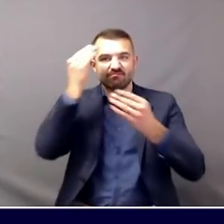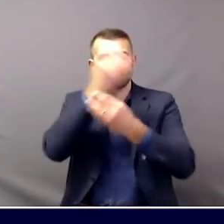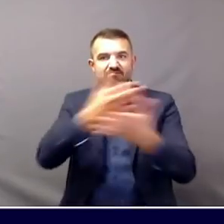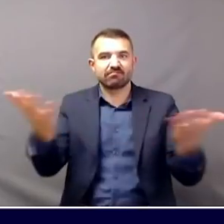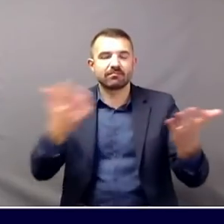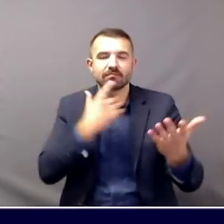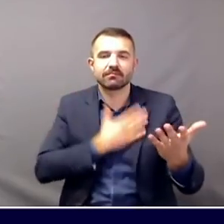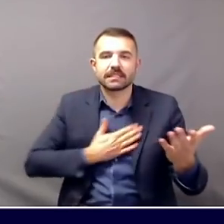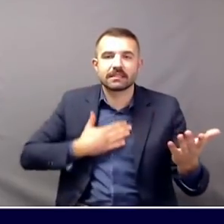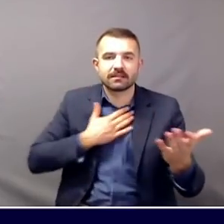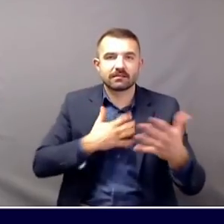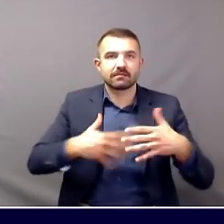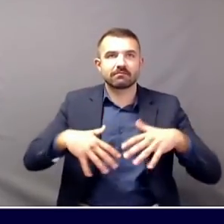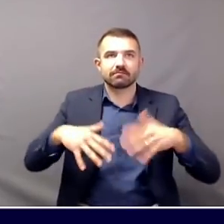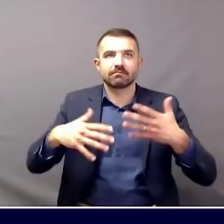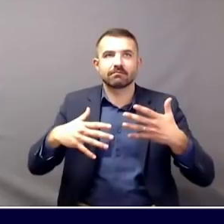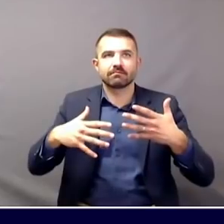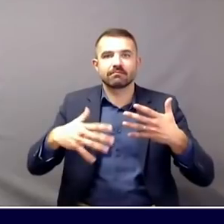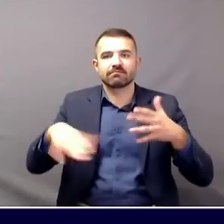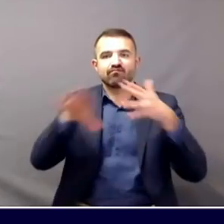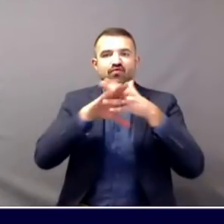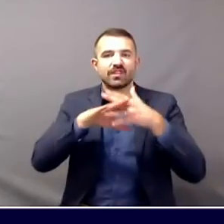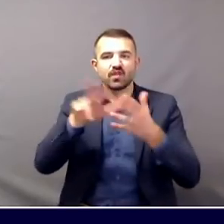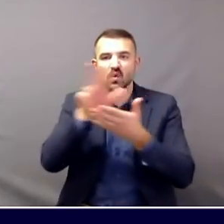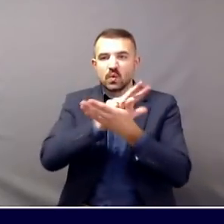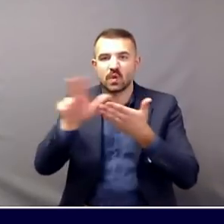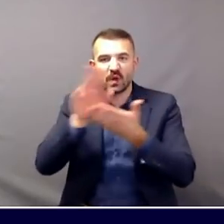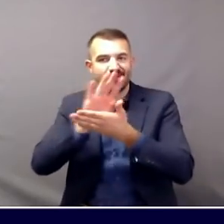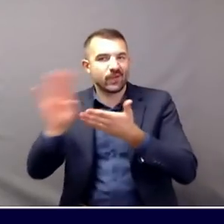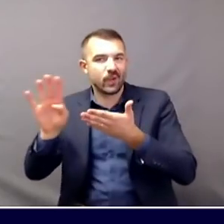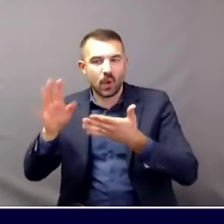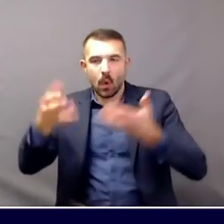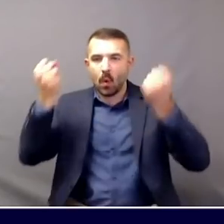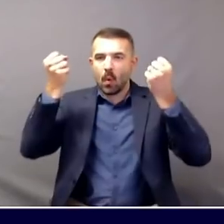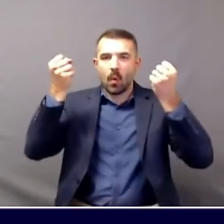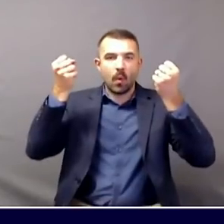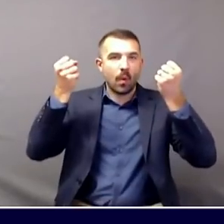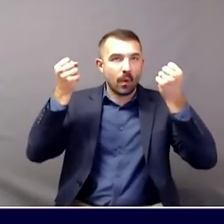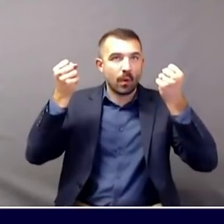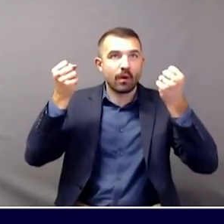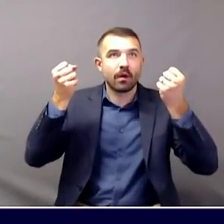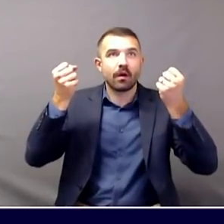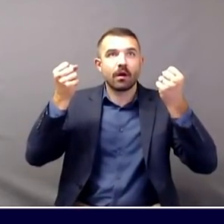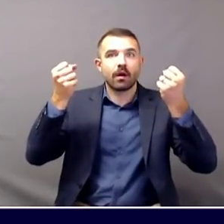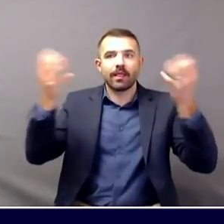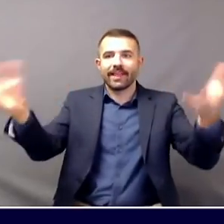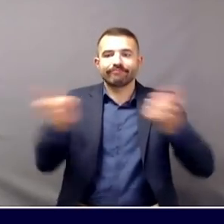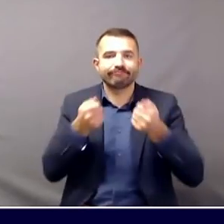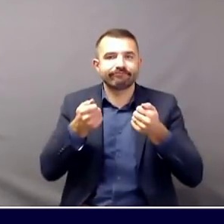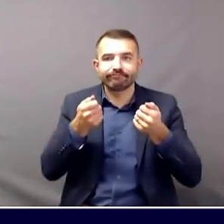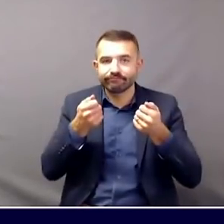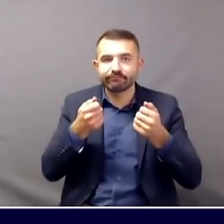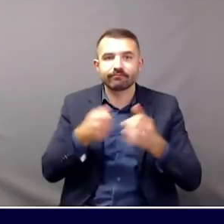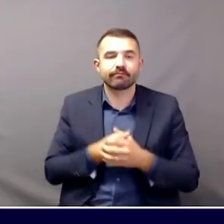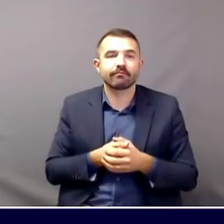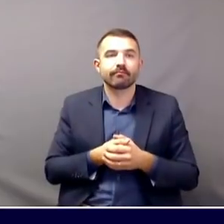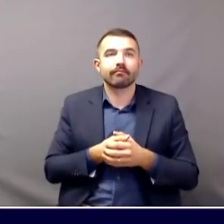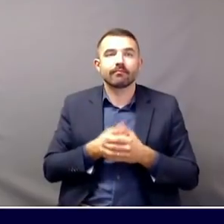weeks will allow us to hopefully get COVID-19 under control. I would note that Dr. Shah just mentioned we did have an